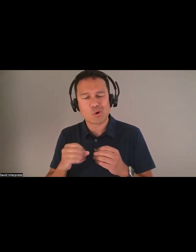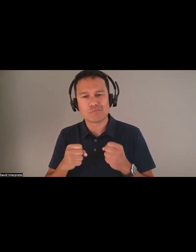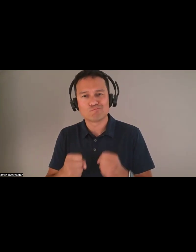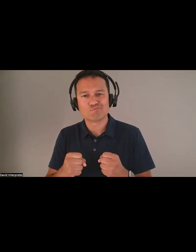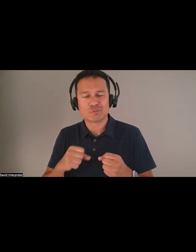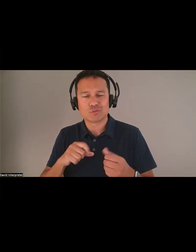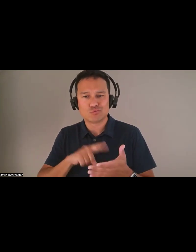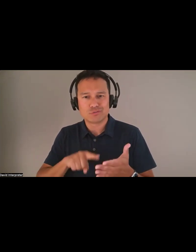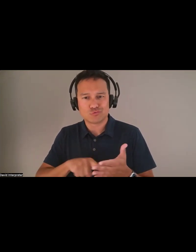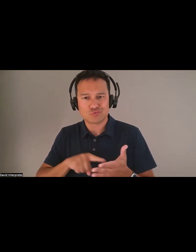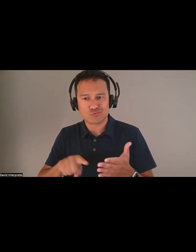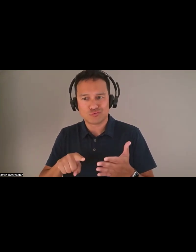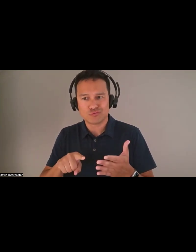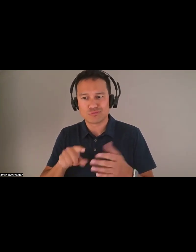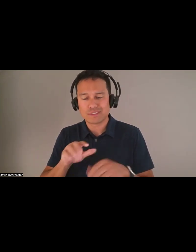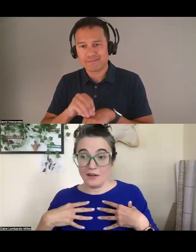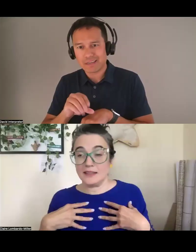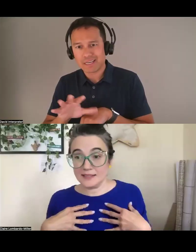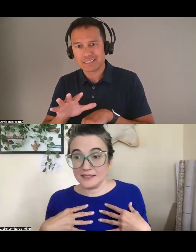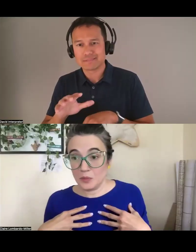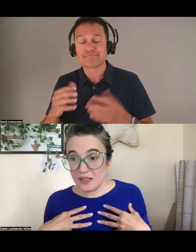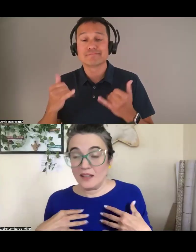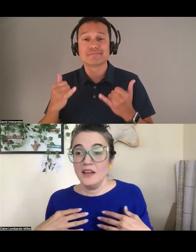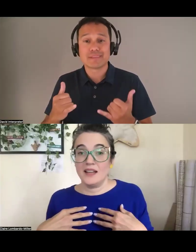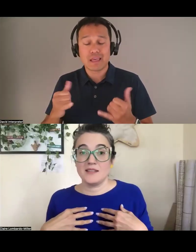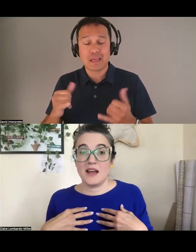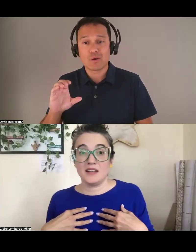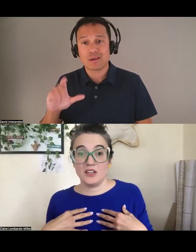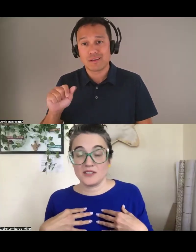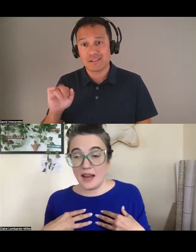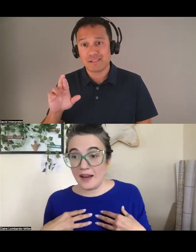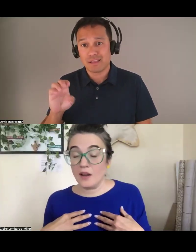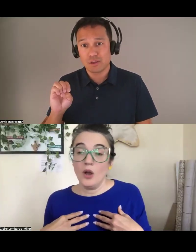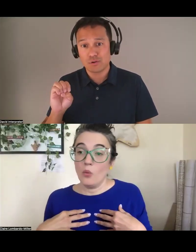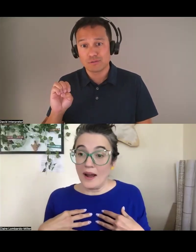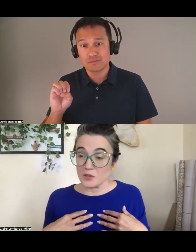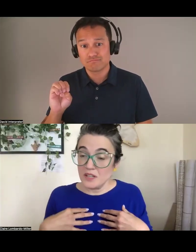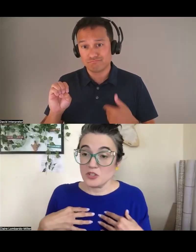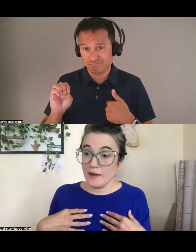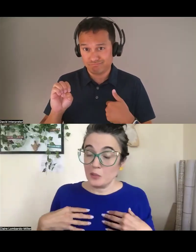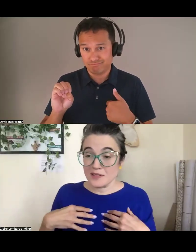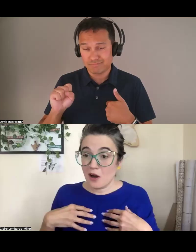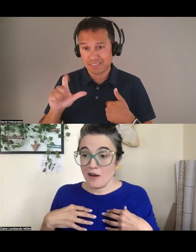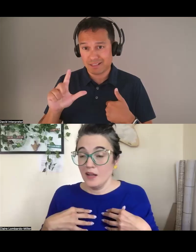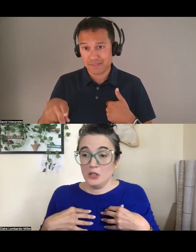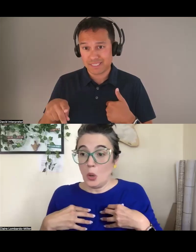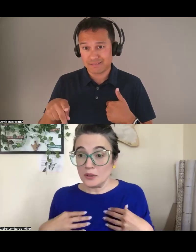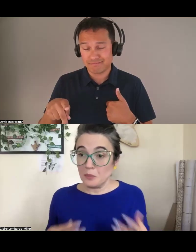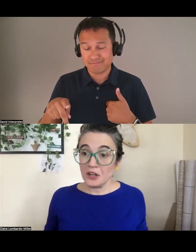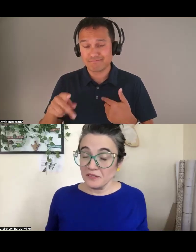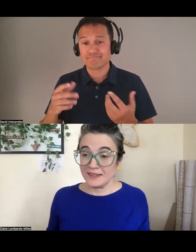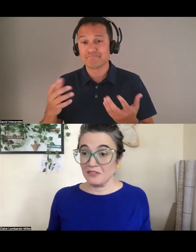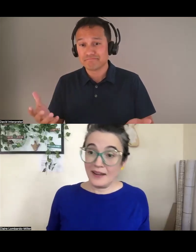most research based advice. Now, Claire, the SLP, is not here saying, wow, speech therapists are